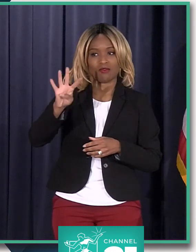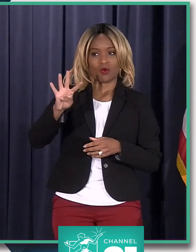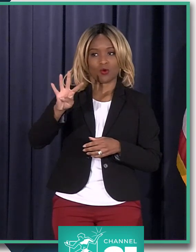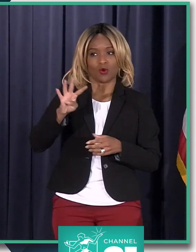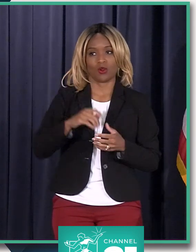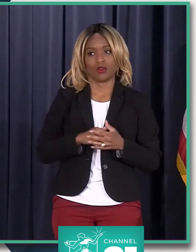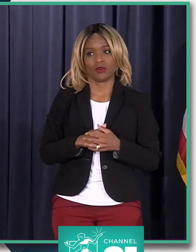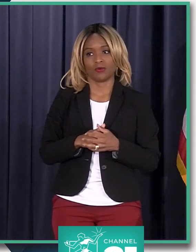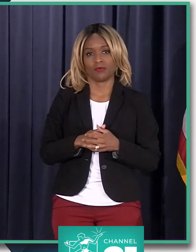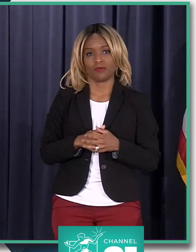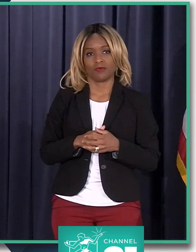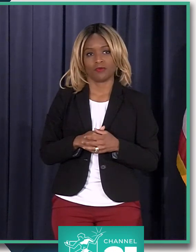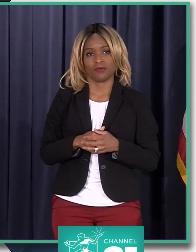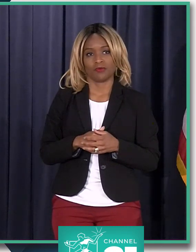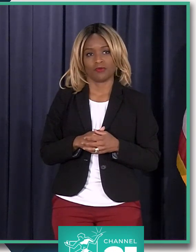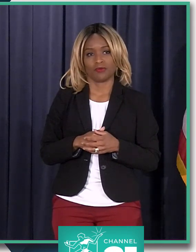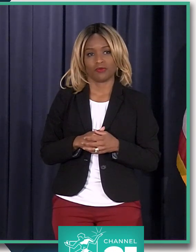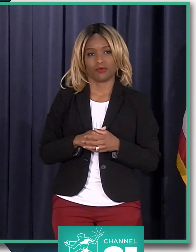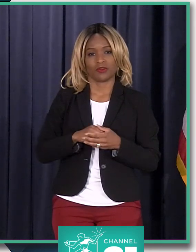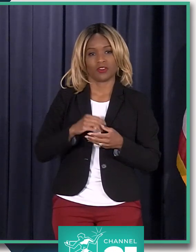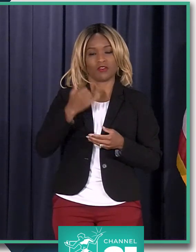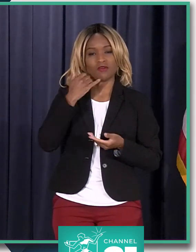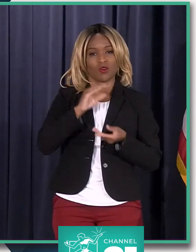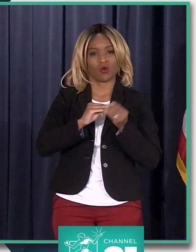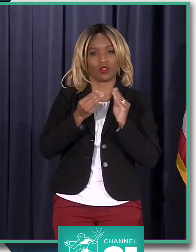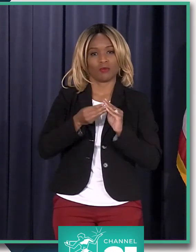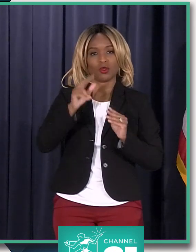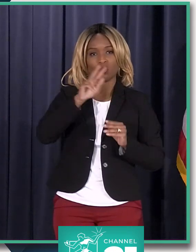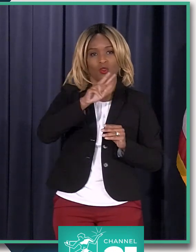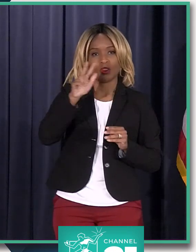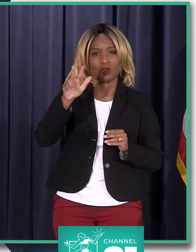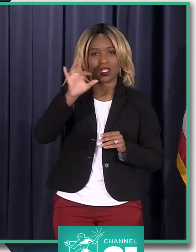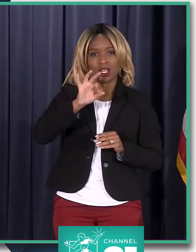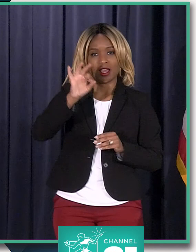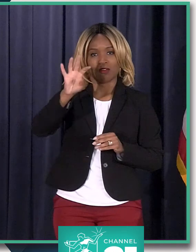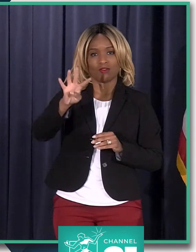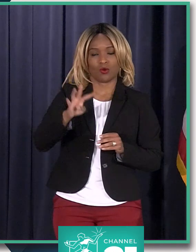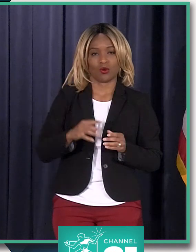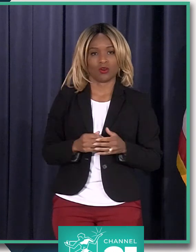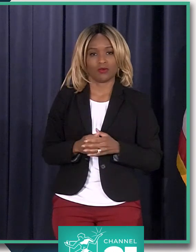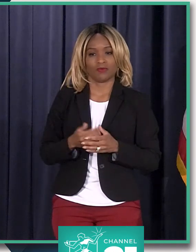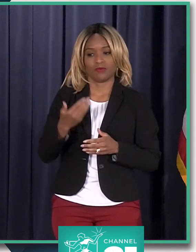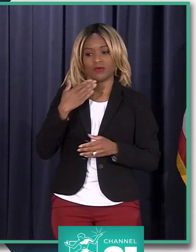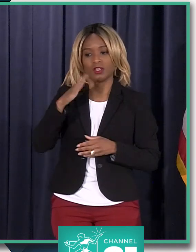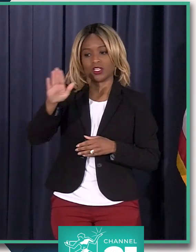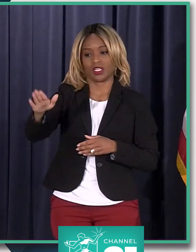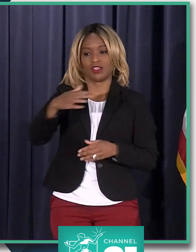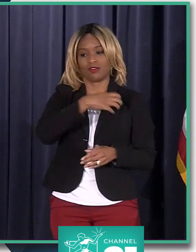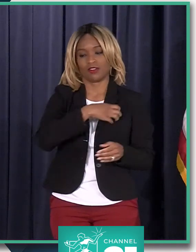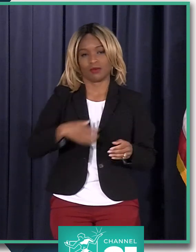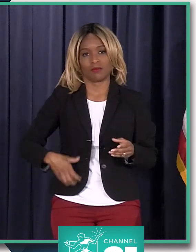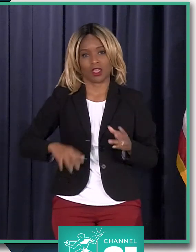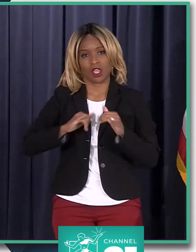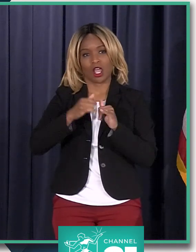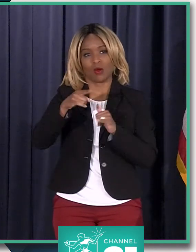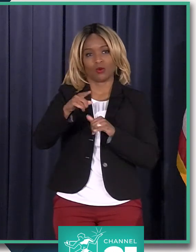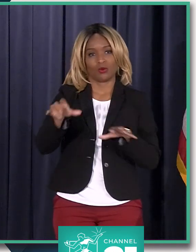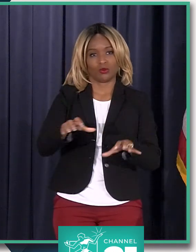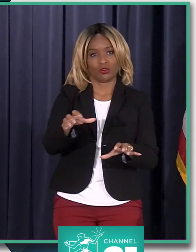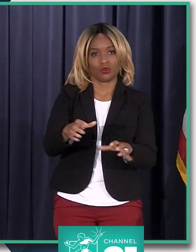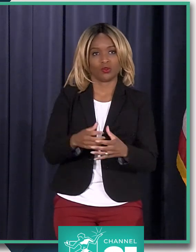3394. So your number ends in 3394. Good evening, Mayor. How are you today? Good. How are